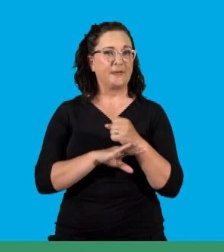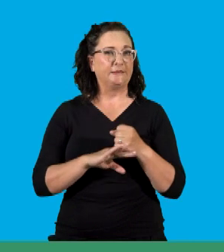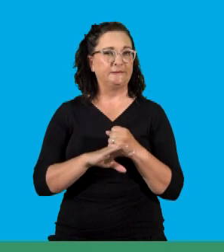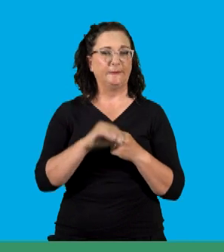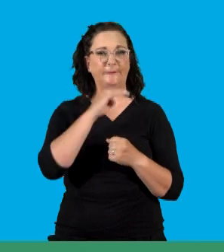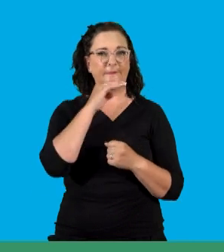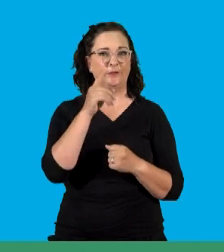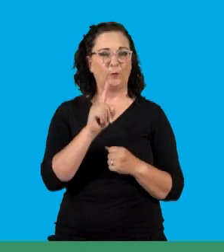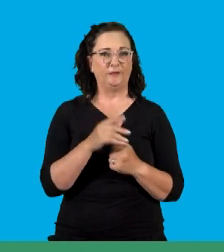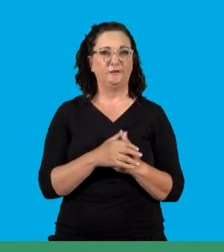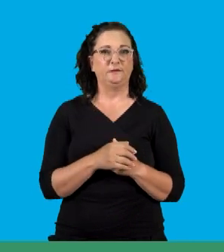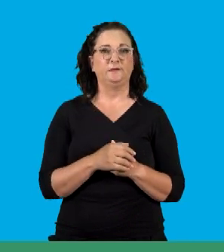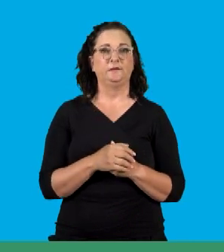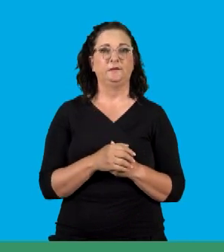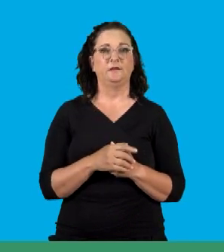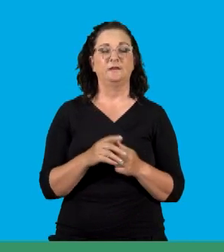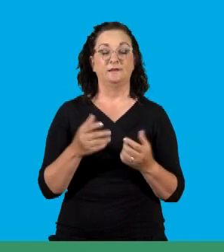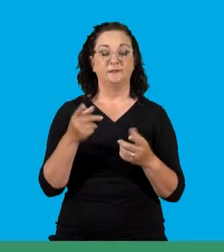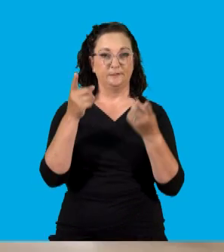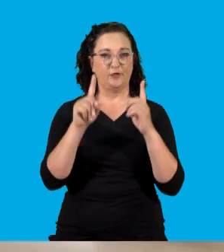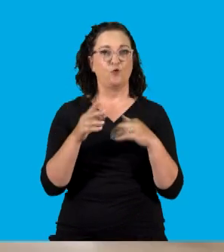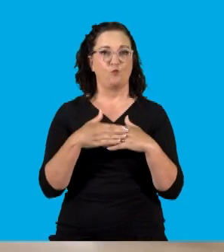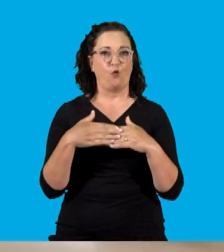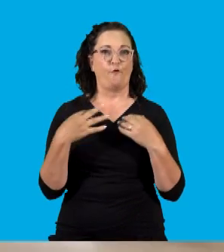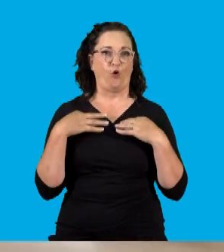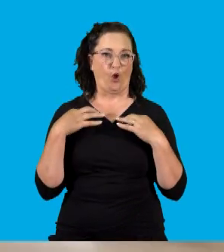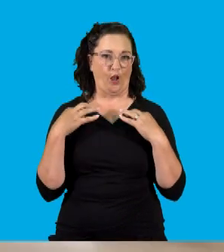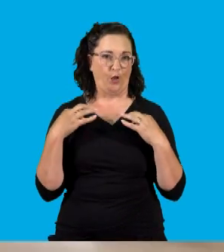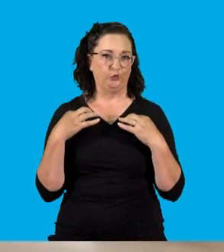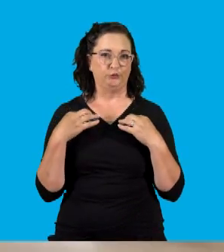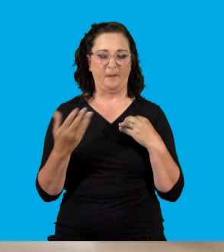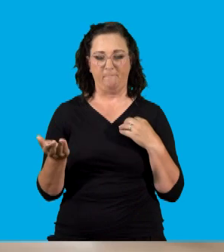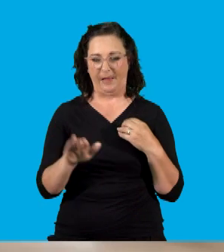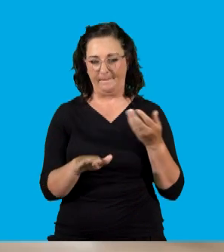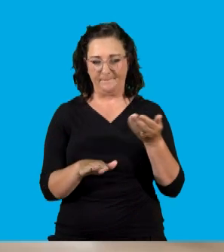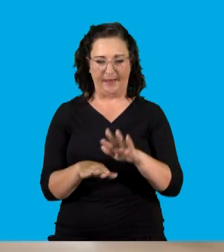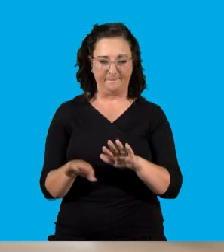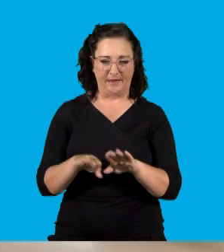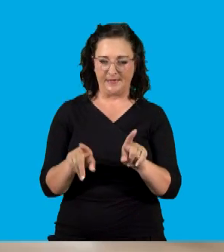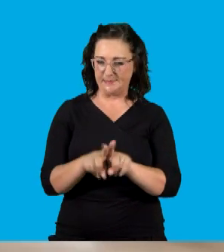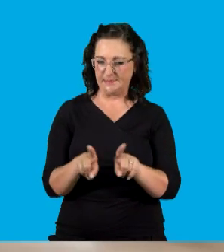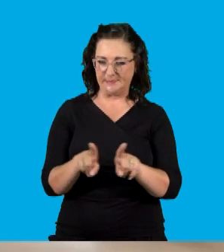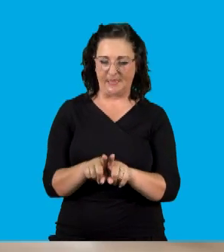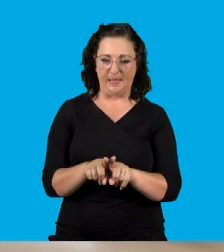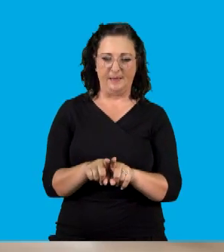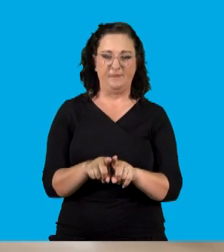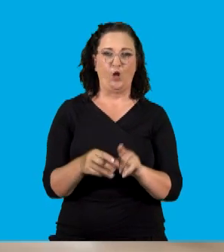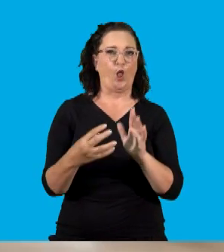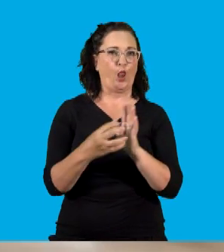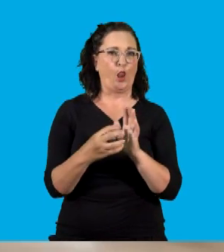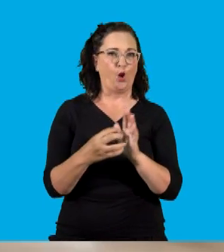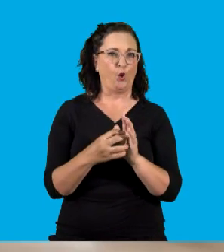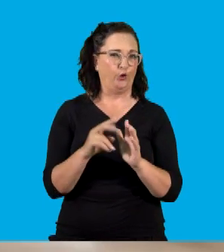basically, it's done more especially on clothes, whereby they peg them the same way, they use the trademark, which will